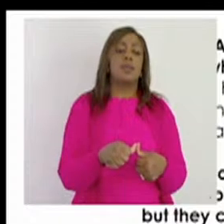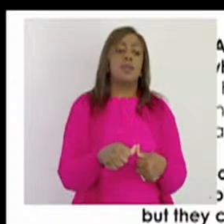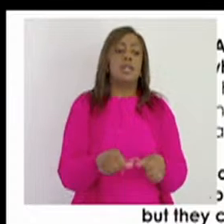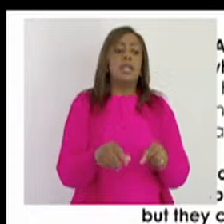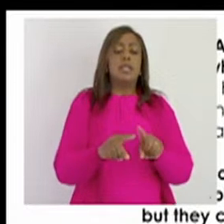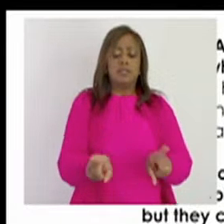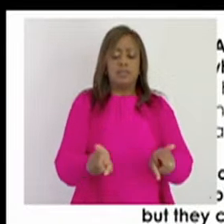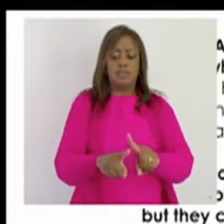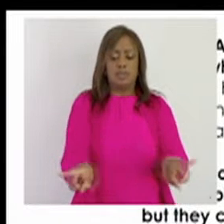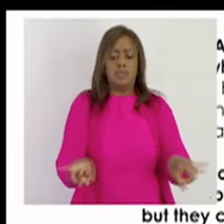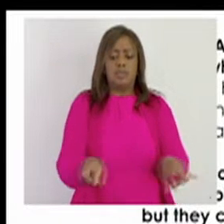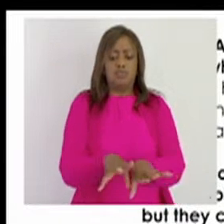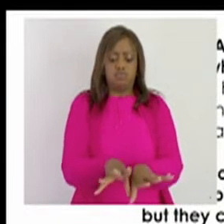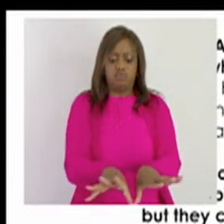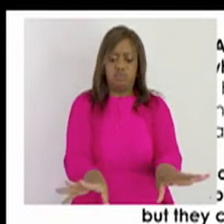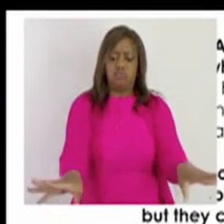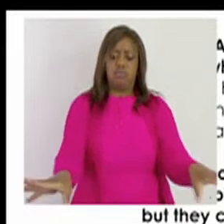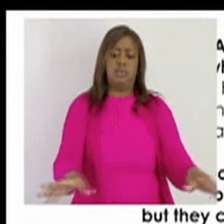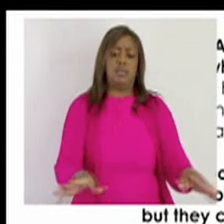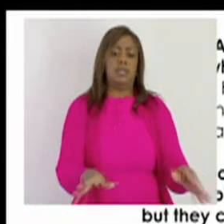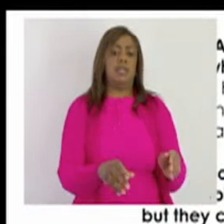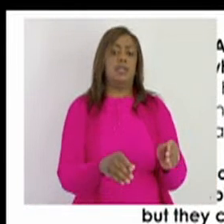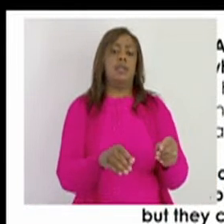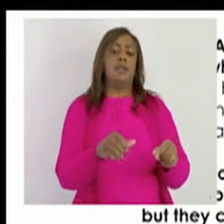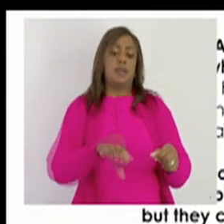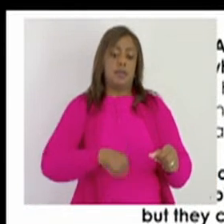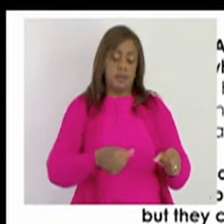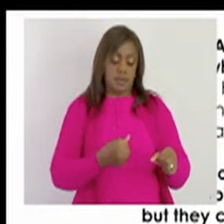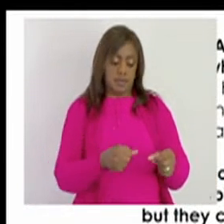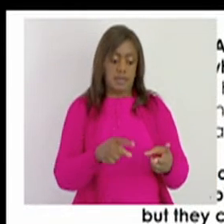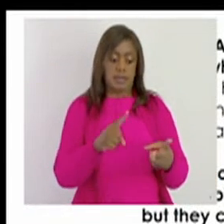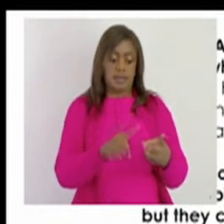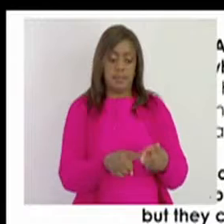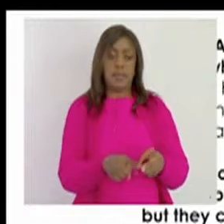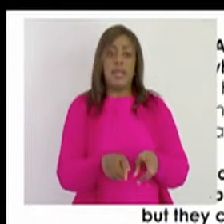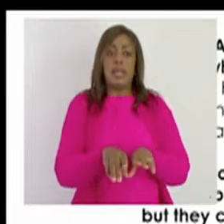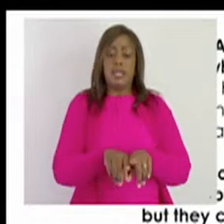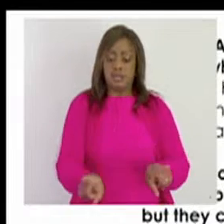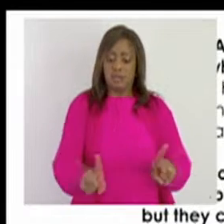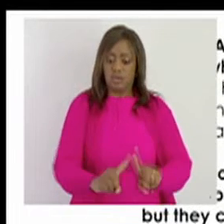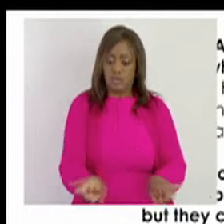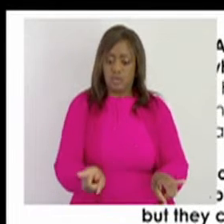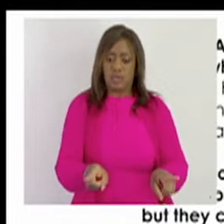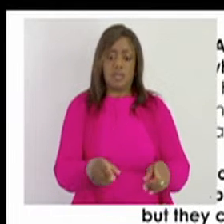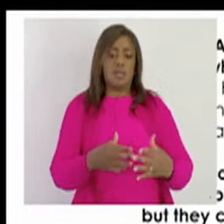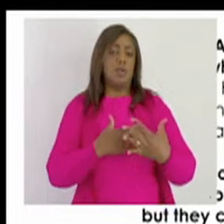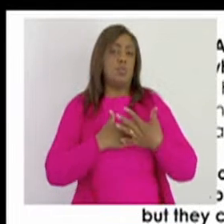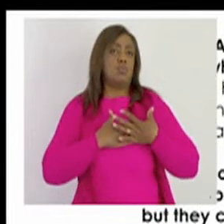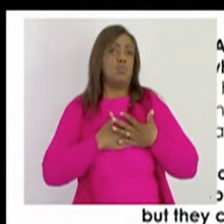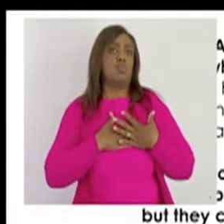different ways of showing affection that are safe. Then he said,